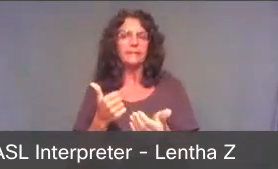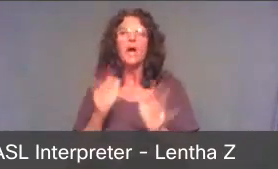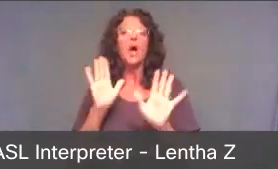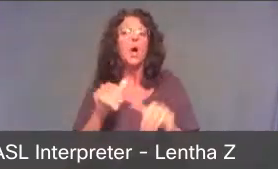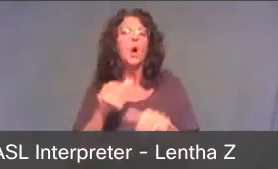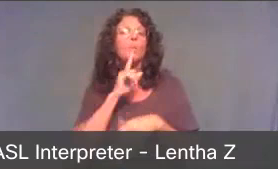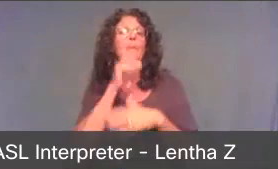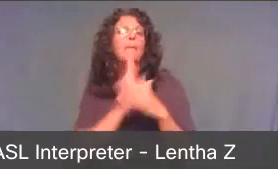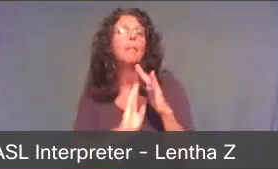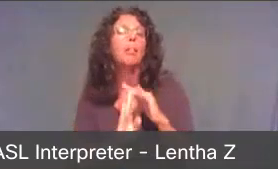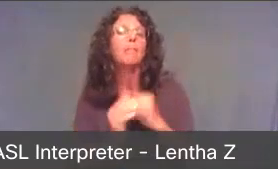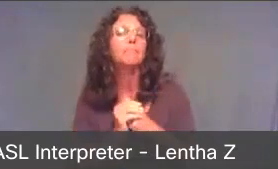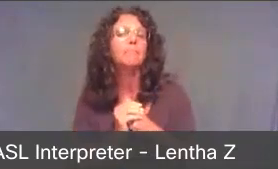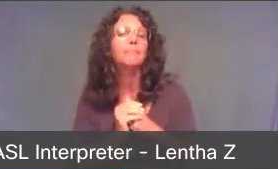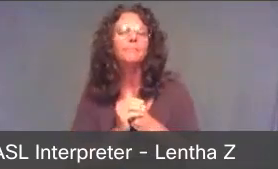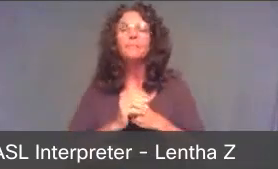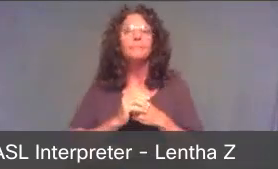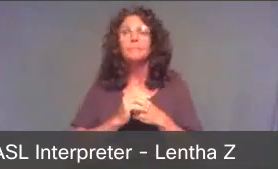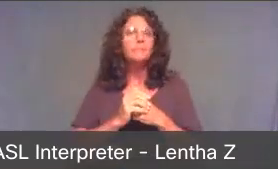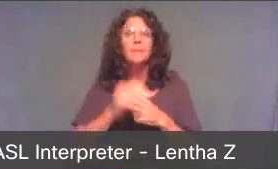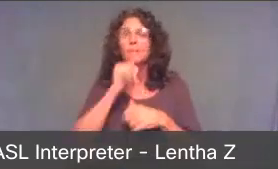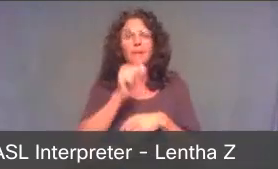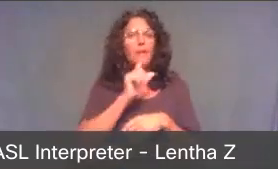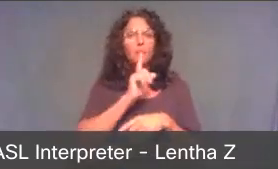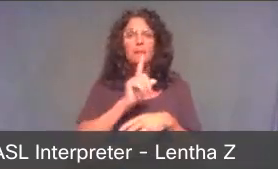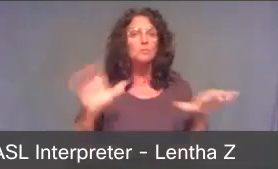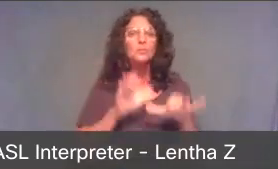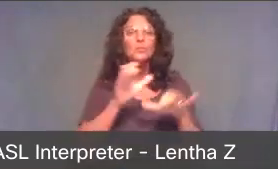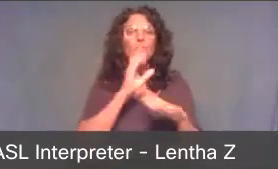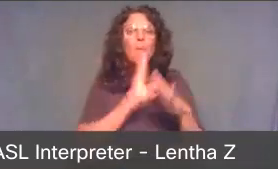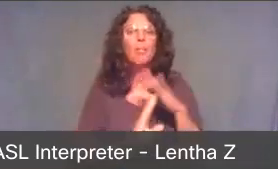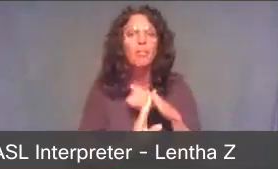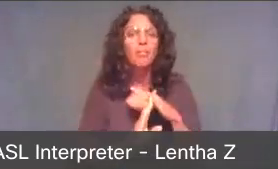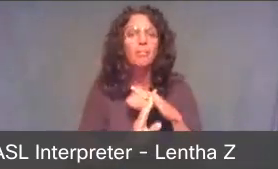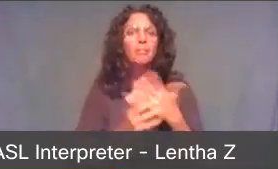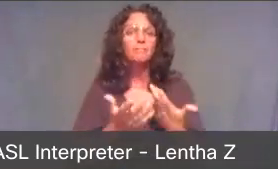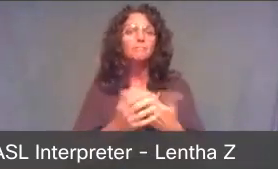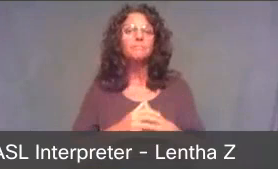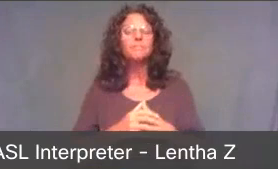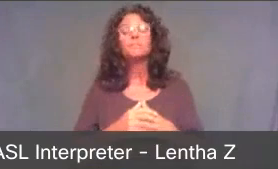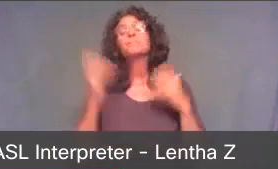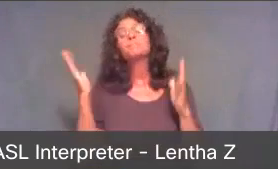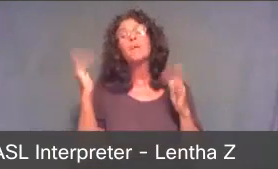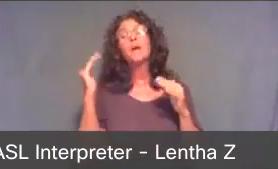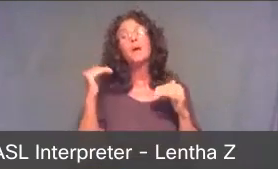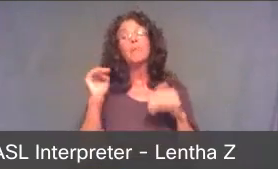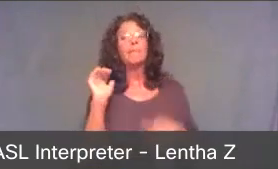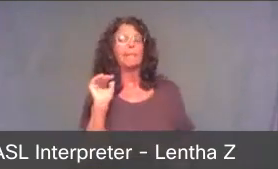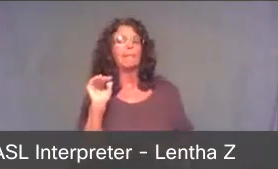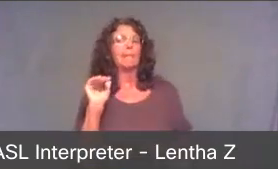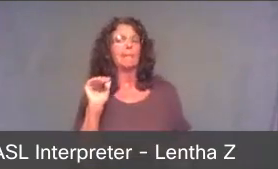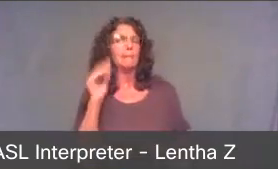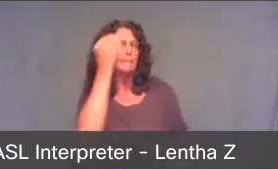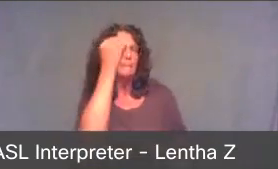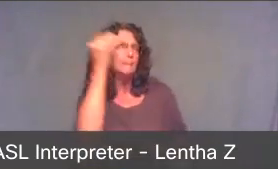humble. But I think we don't say it enough and we don't practice it enough. So I hope that this is kind of a reminder to kind